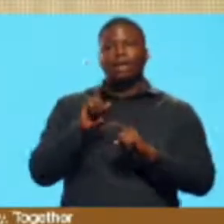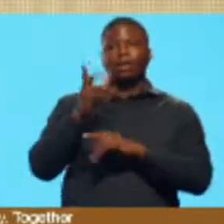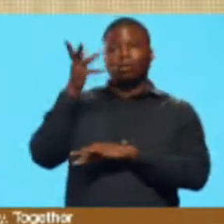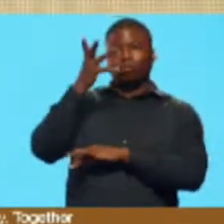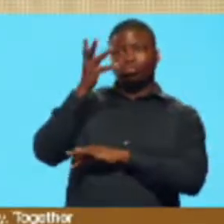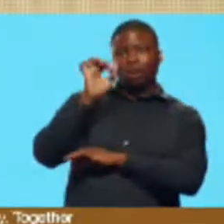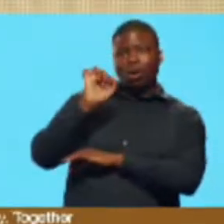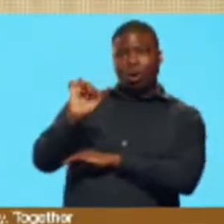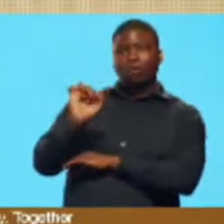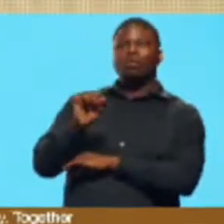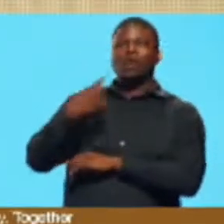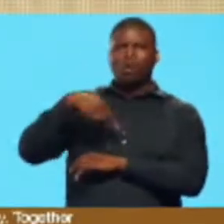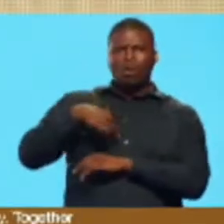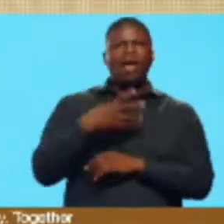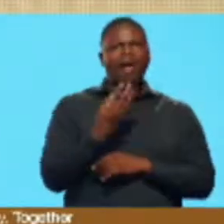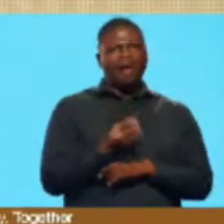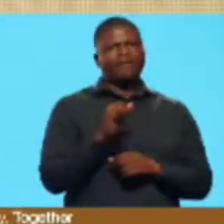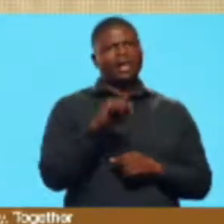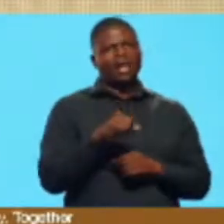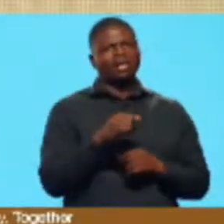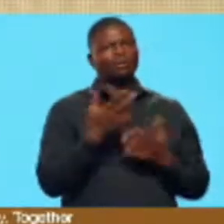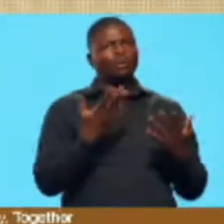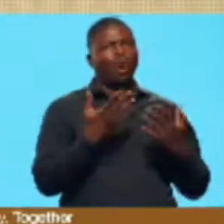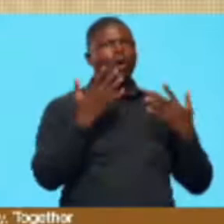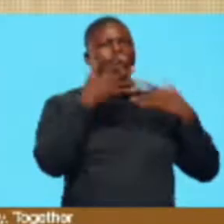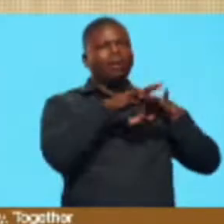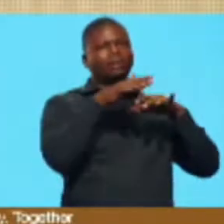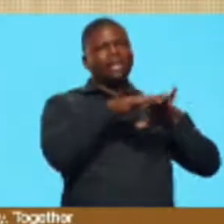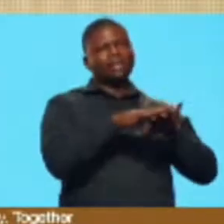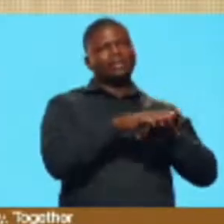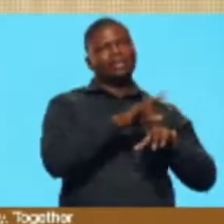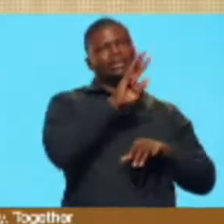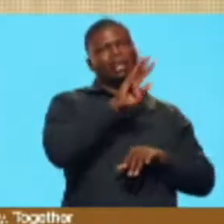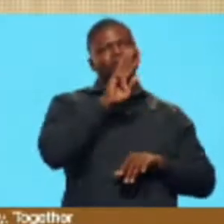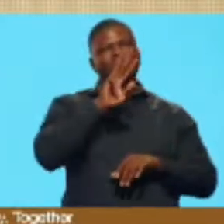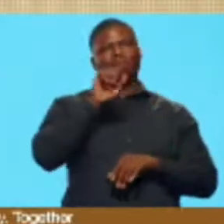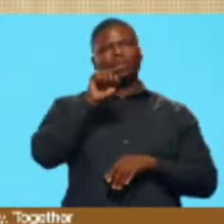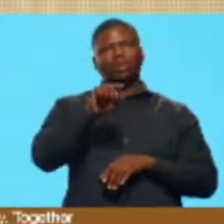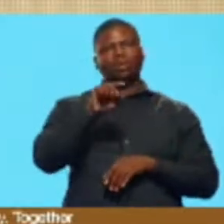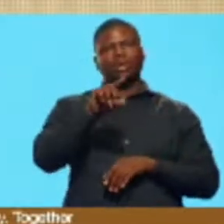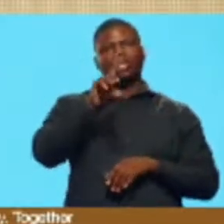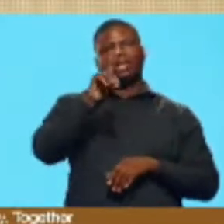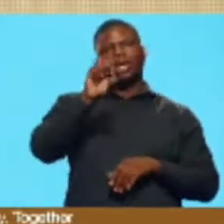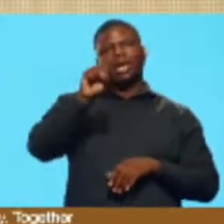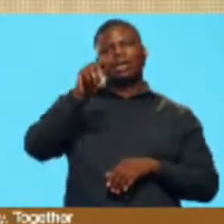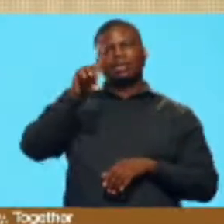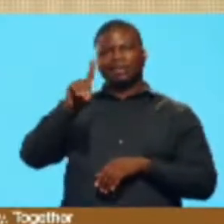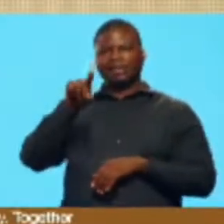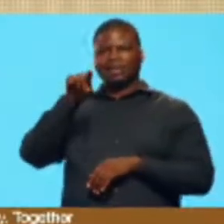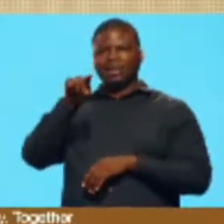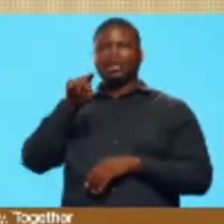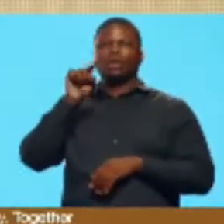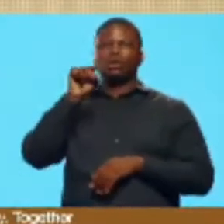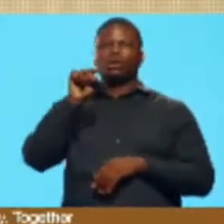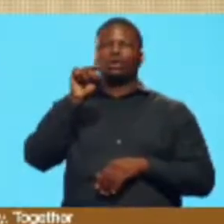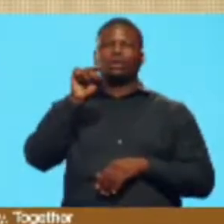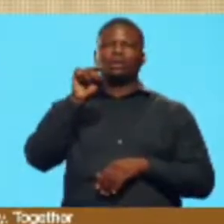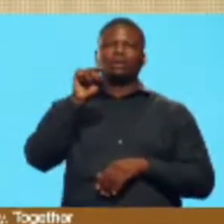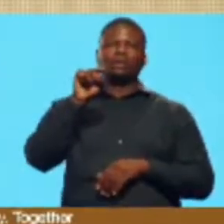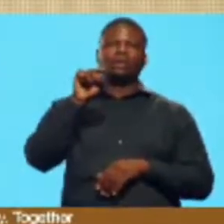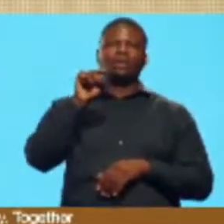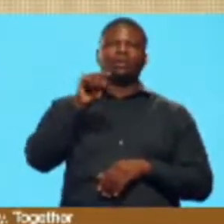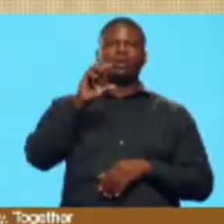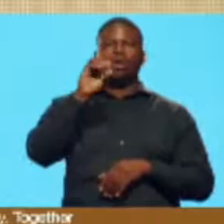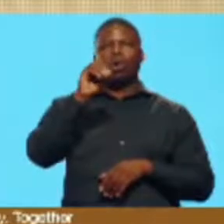be posted in our website, www.dsd.gov.za. all presentations from yesterday,